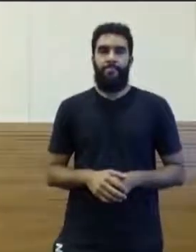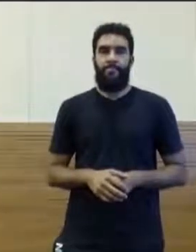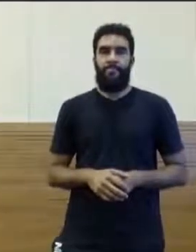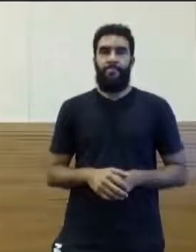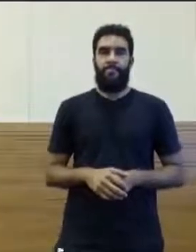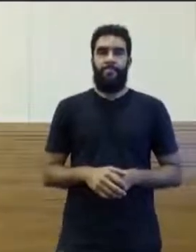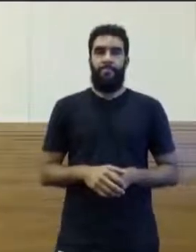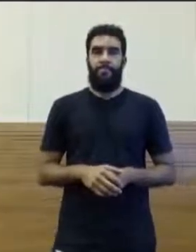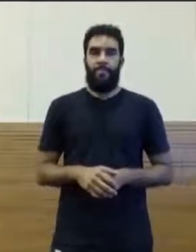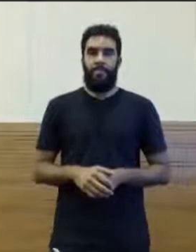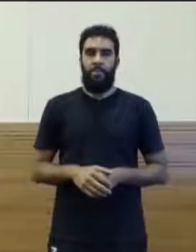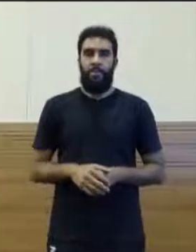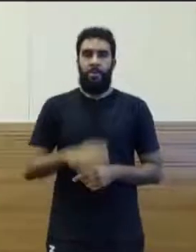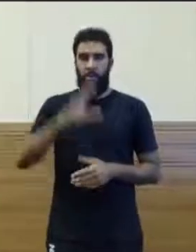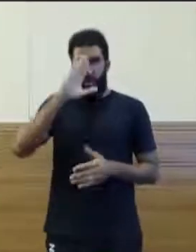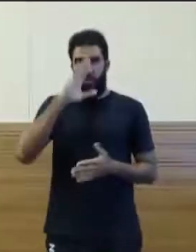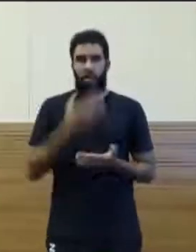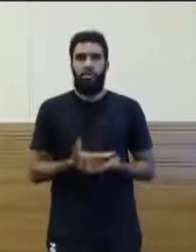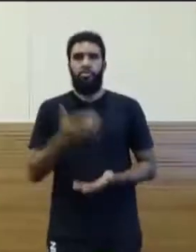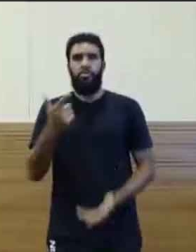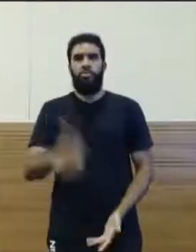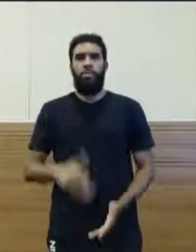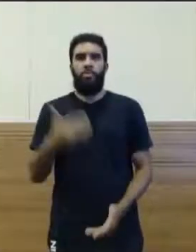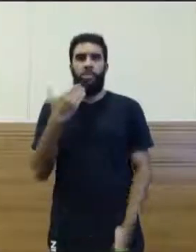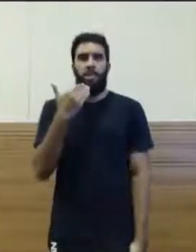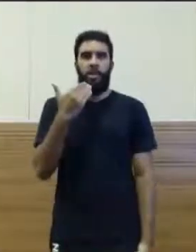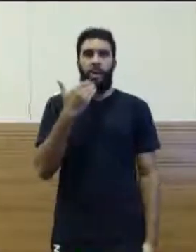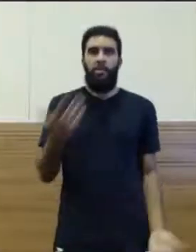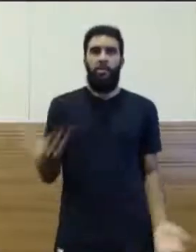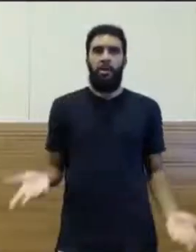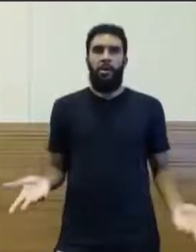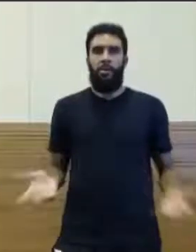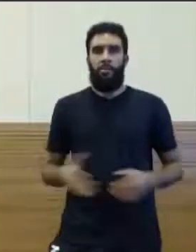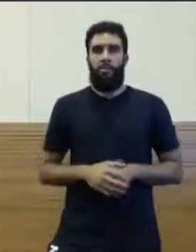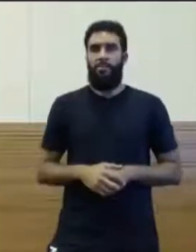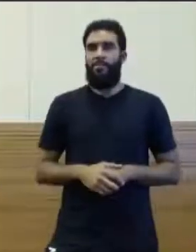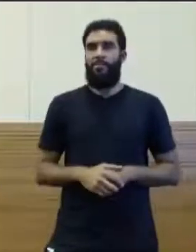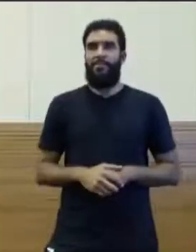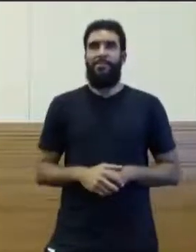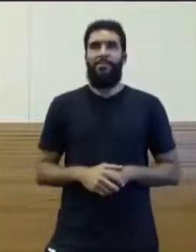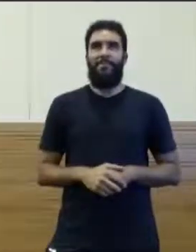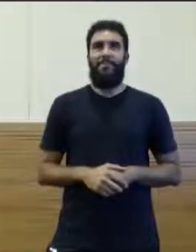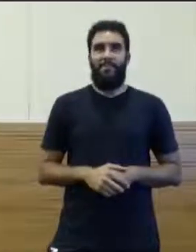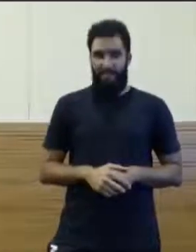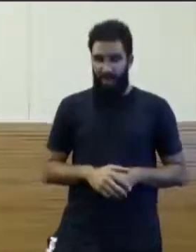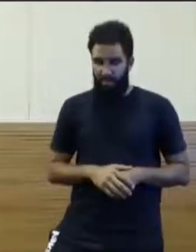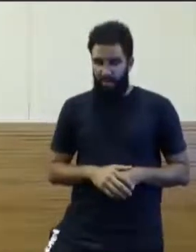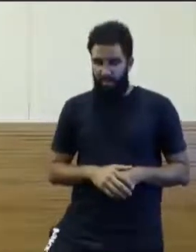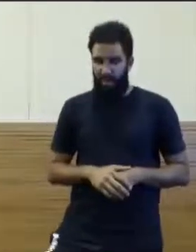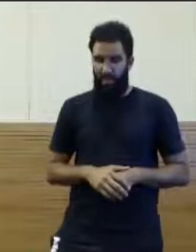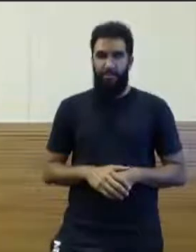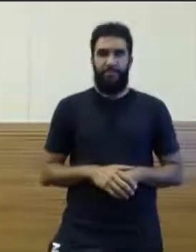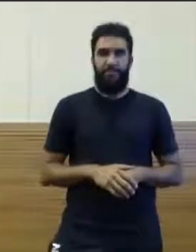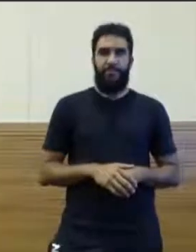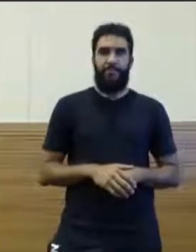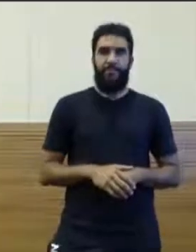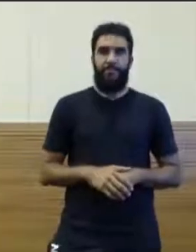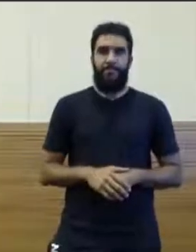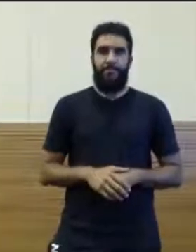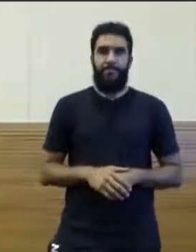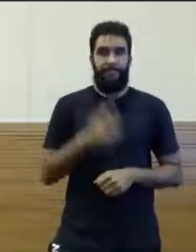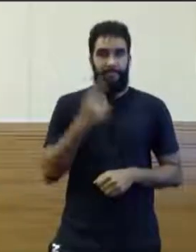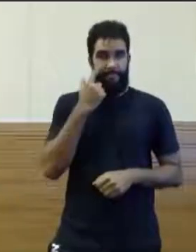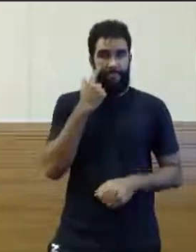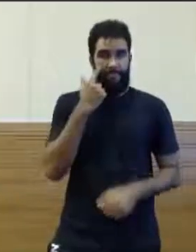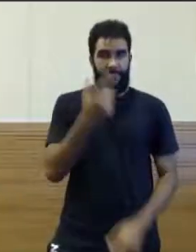were done in that way. I can't believe, oh, it's locking up again. So, this